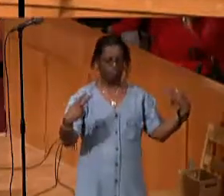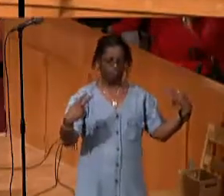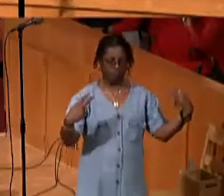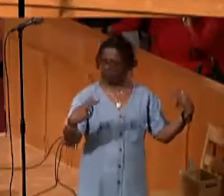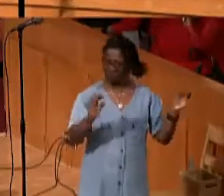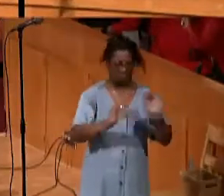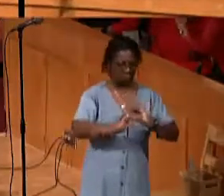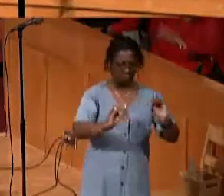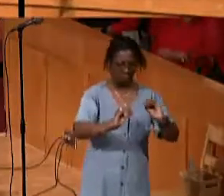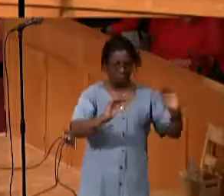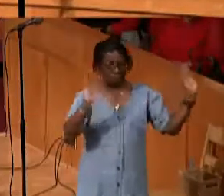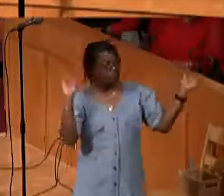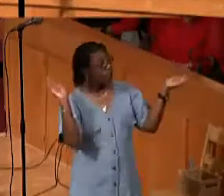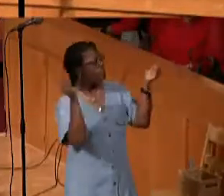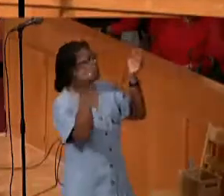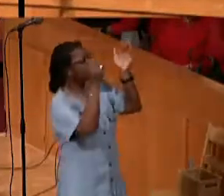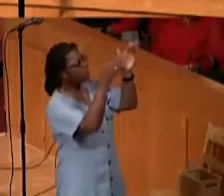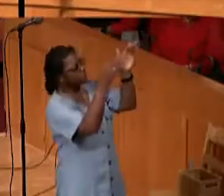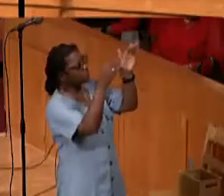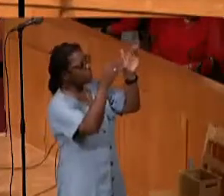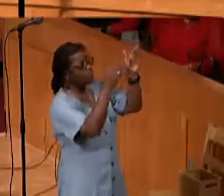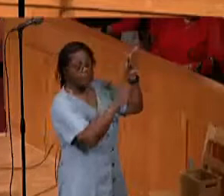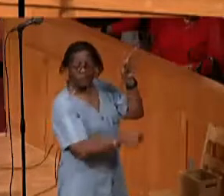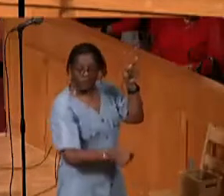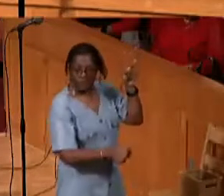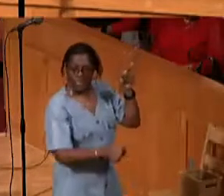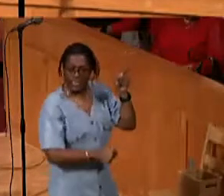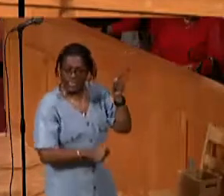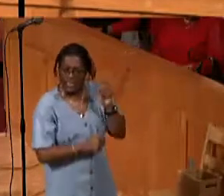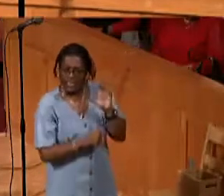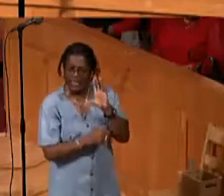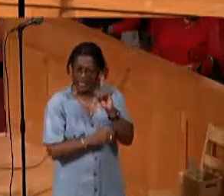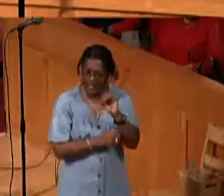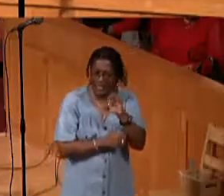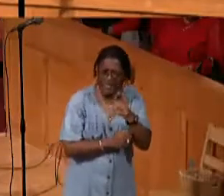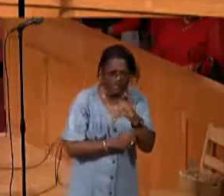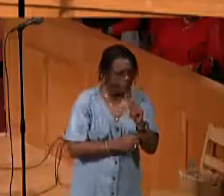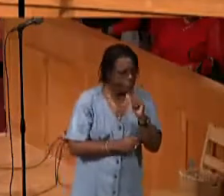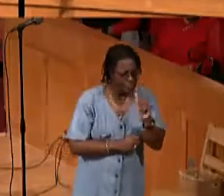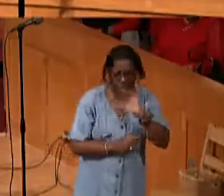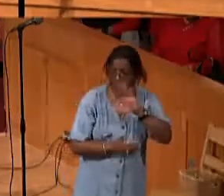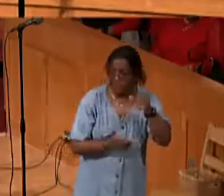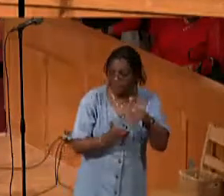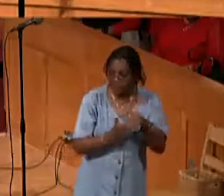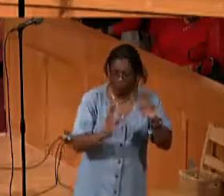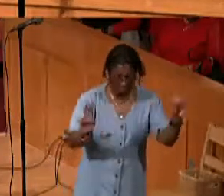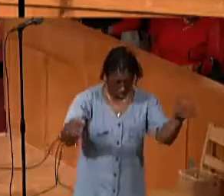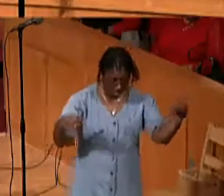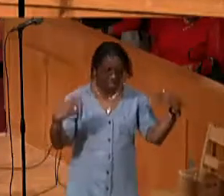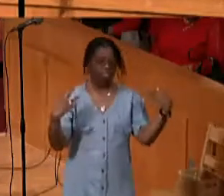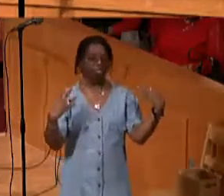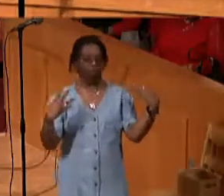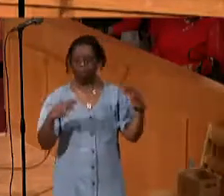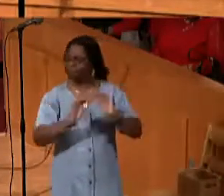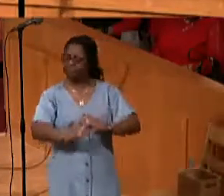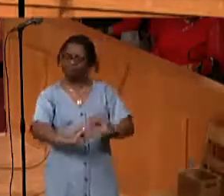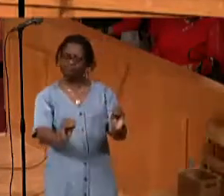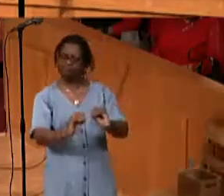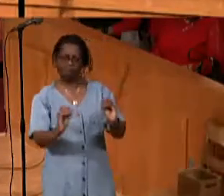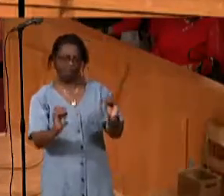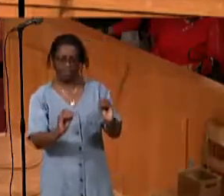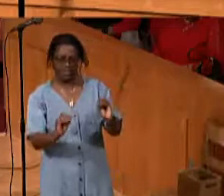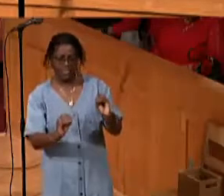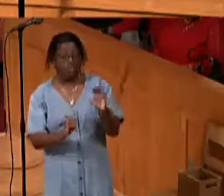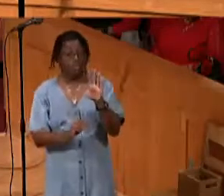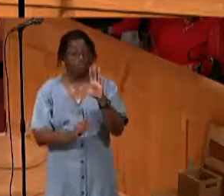Amen. Especially this season in December, you're not the center of attraction. Your Christmas tree is not the center of